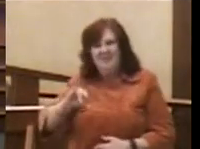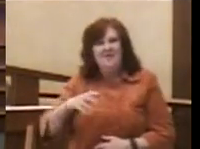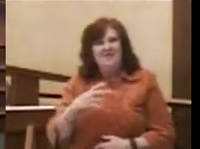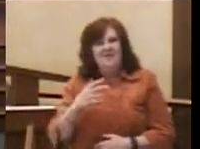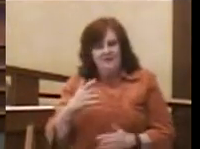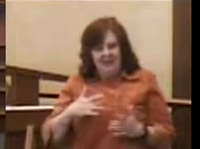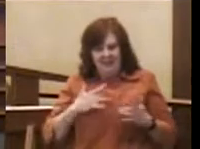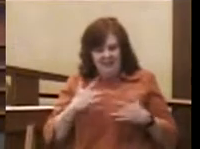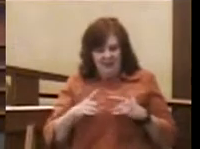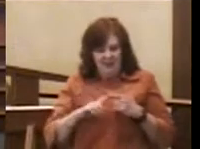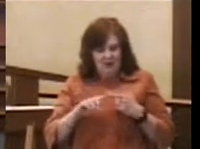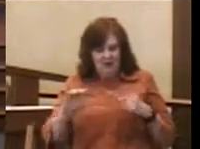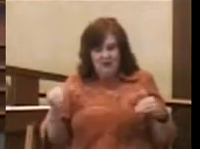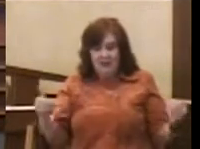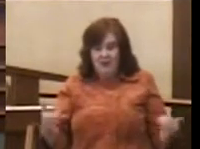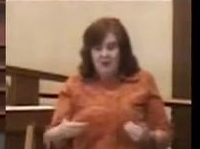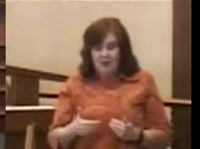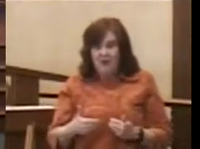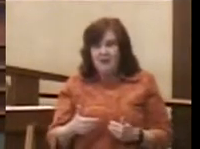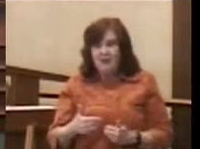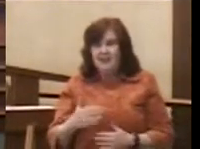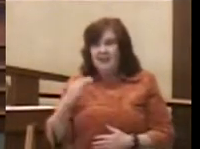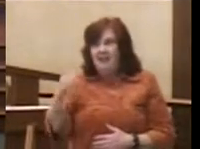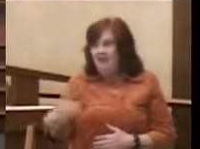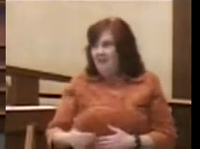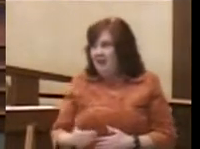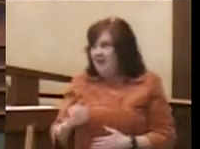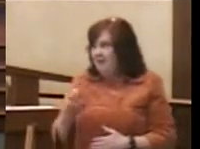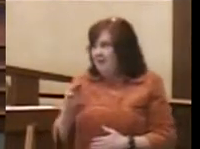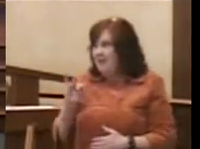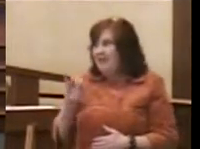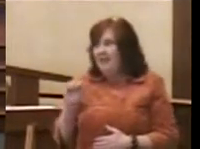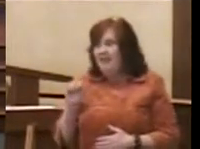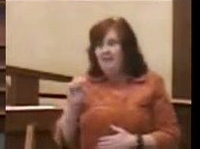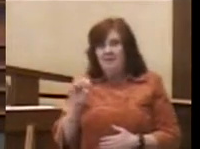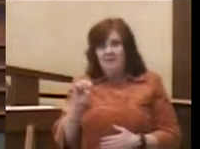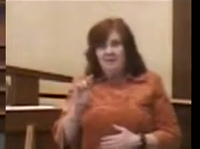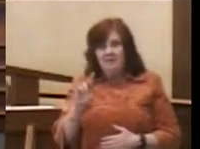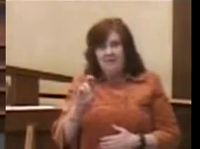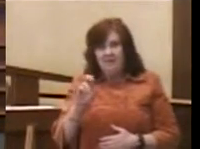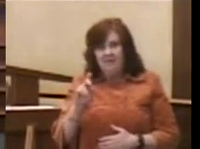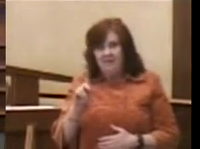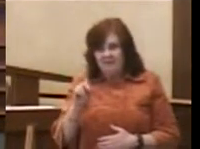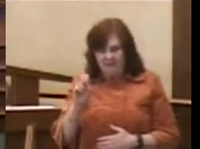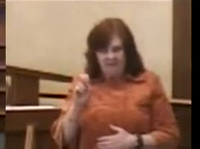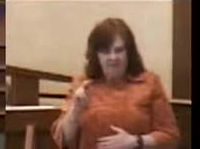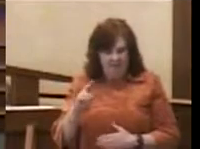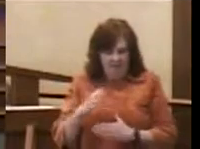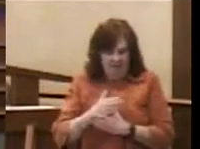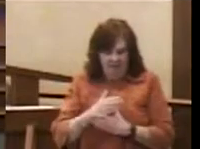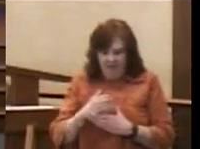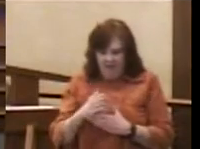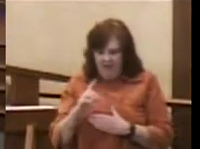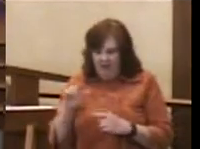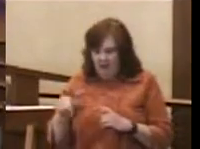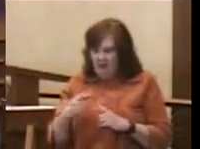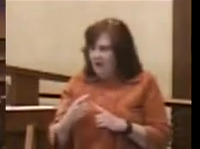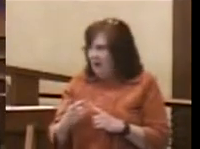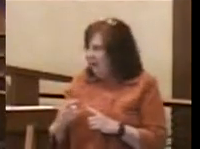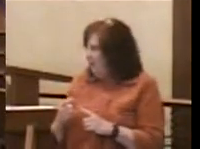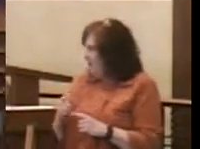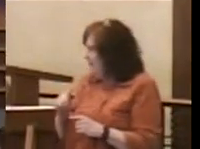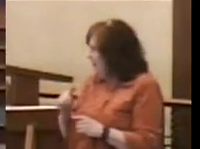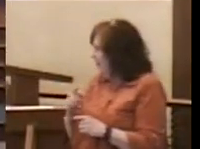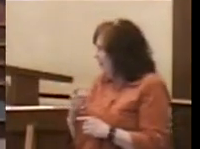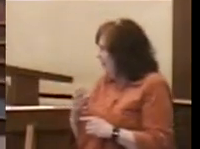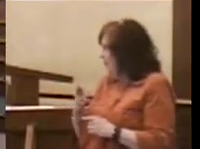to invite Mia Erickson to come on forward and to share a word about Thrivent Choice. Mia, good to have